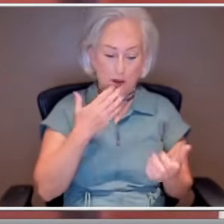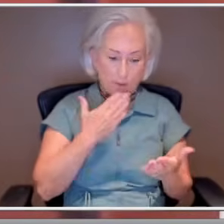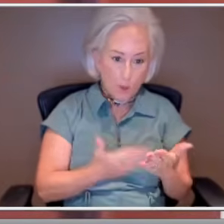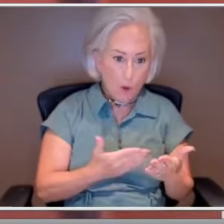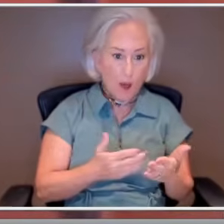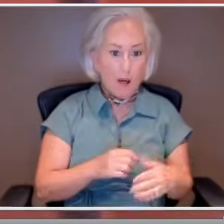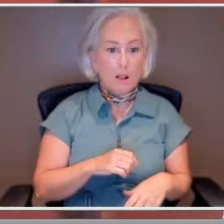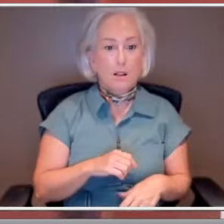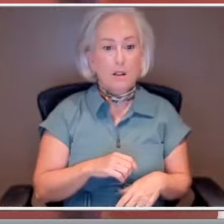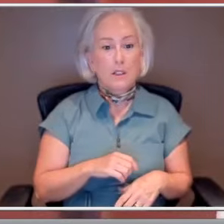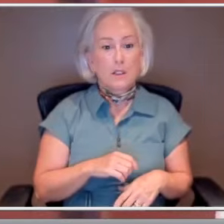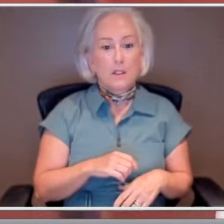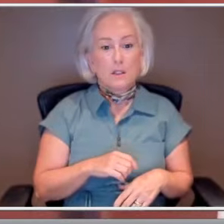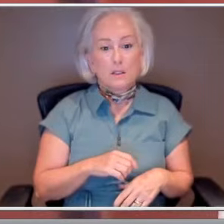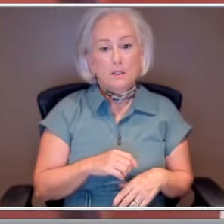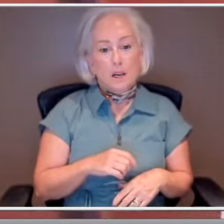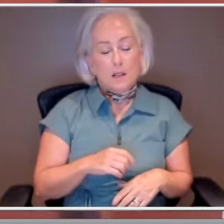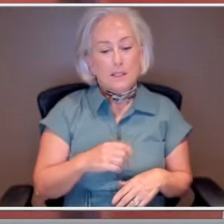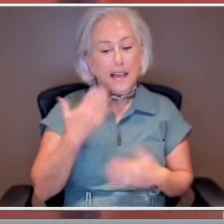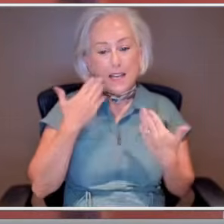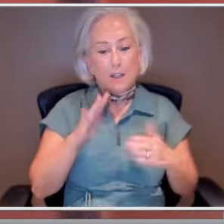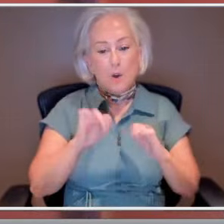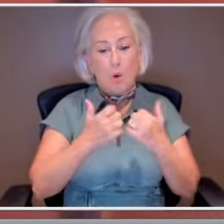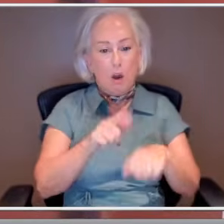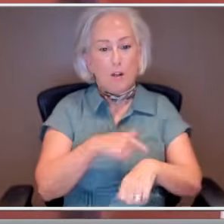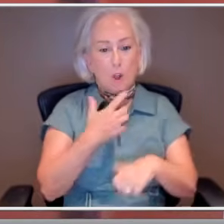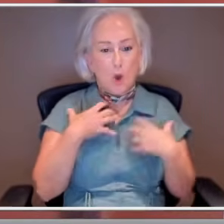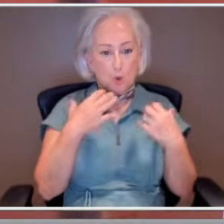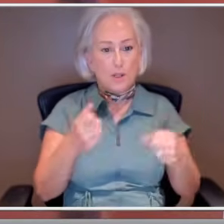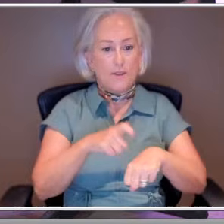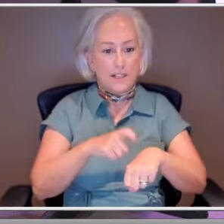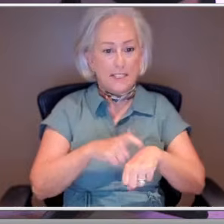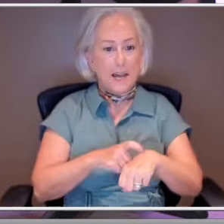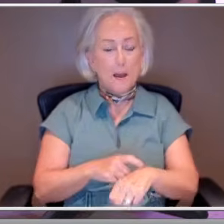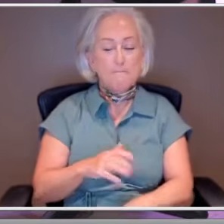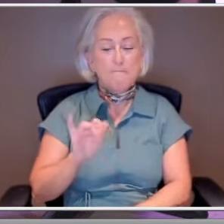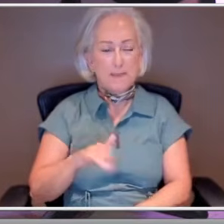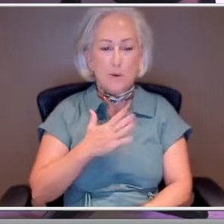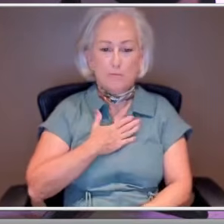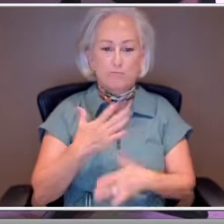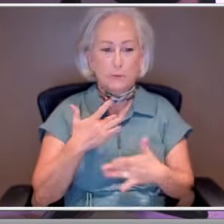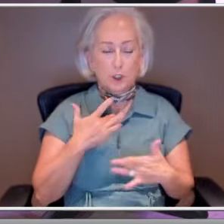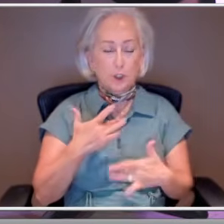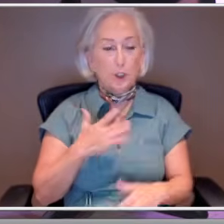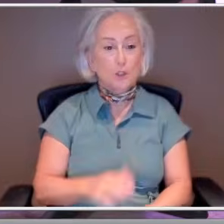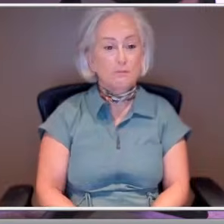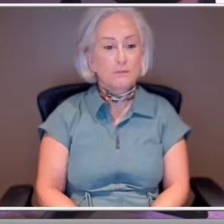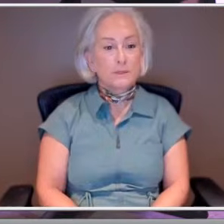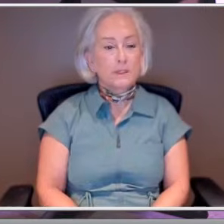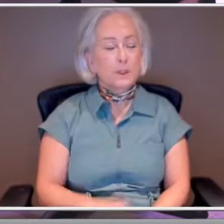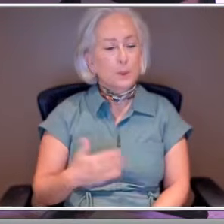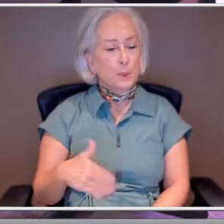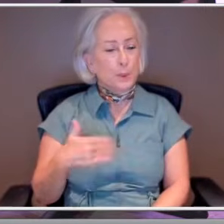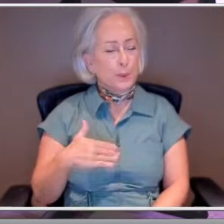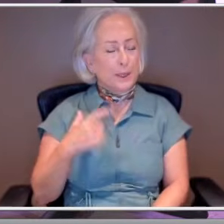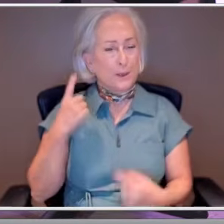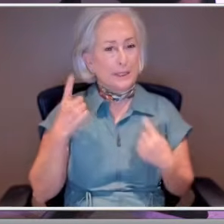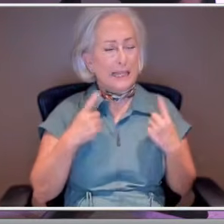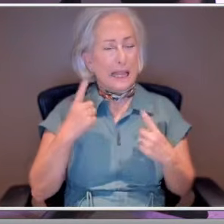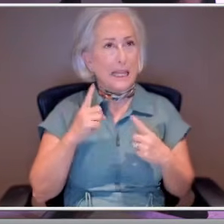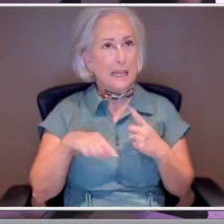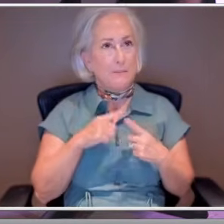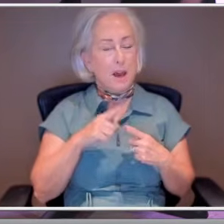to be in recovery time? So that was my biggest concern. It's a lot to go through. I was just thinking about how you said you had open